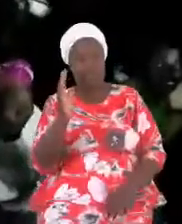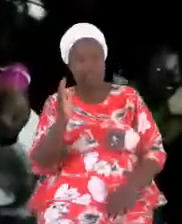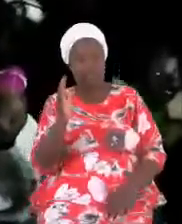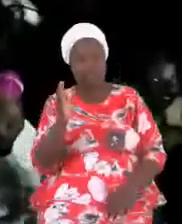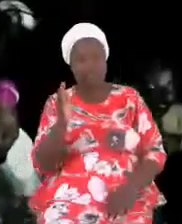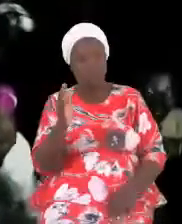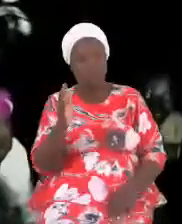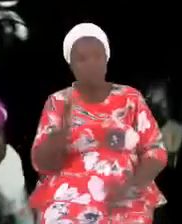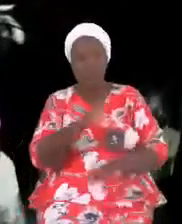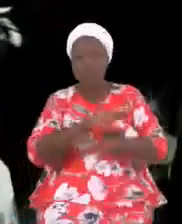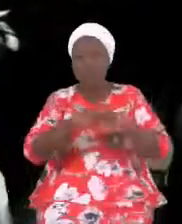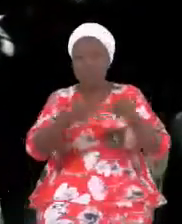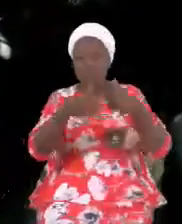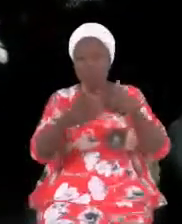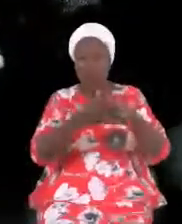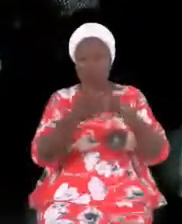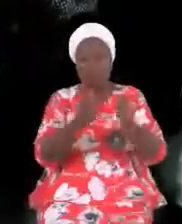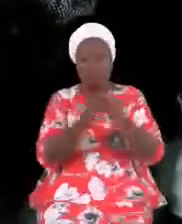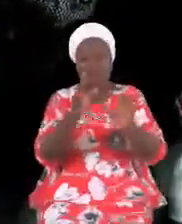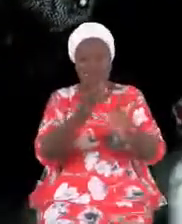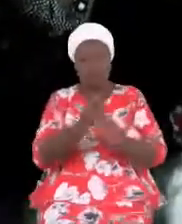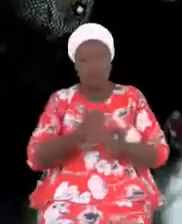without receiving your miracle.